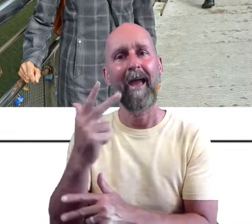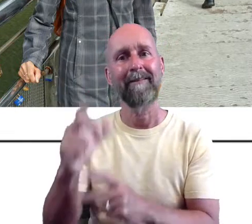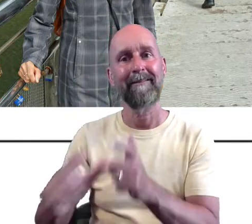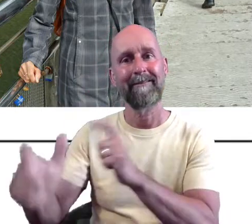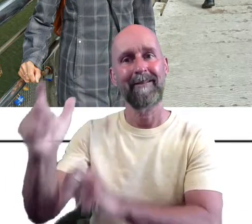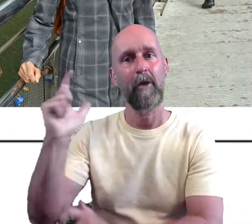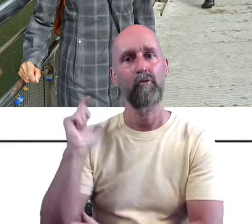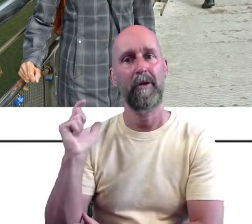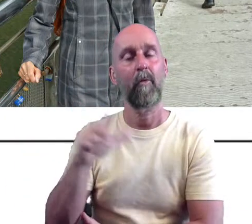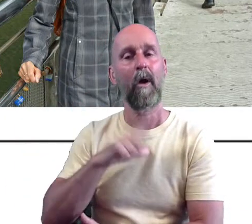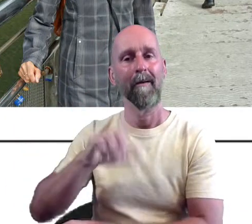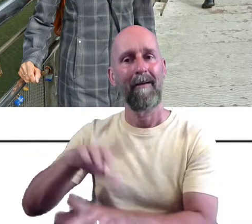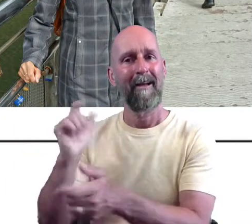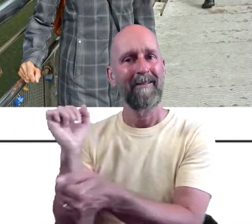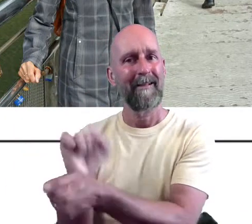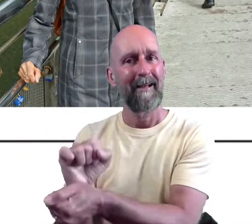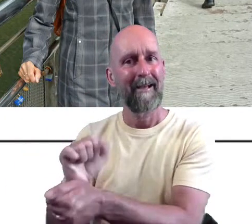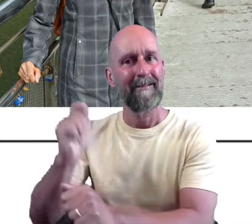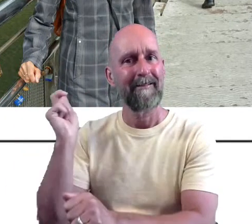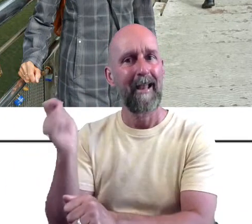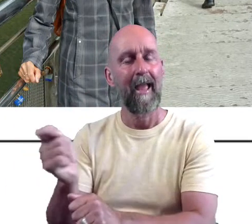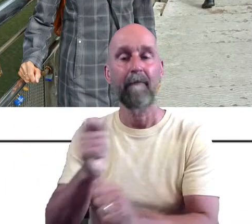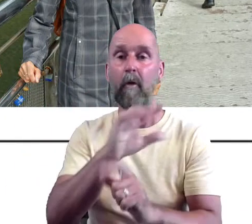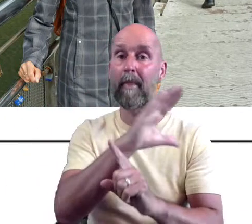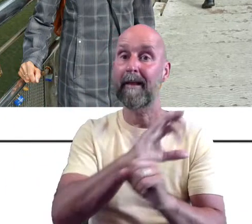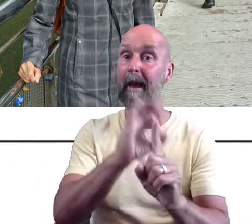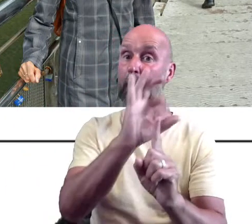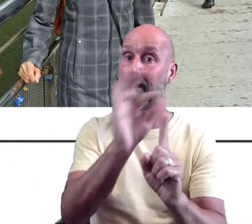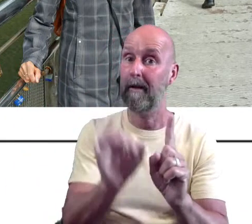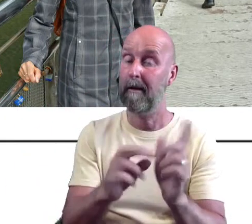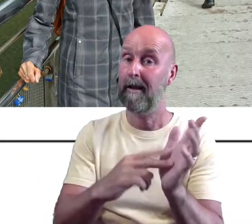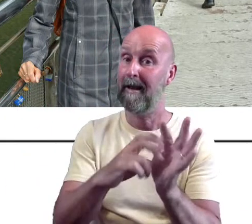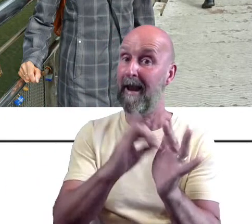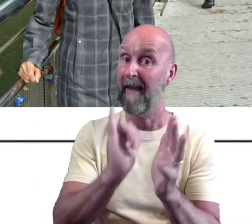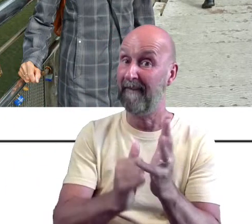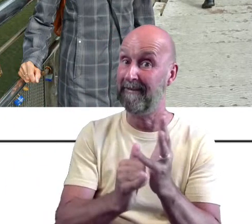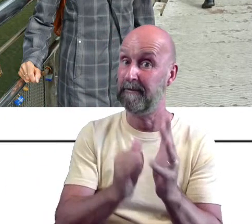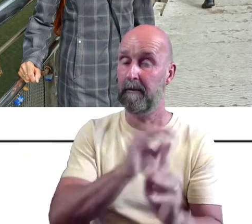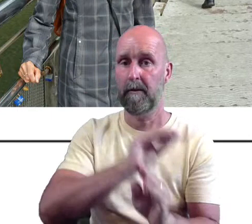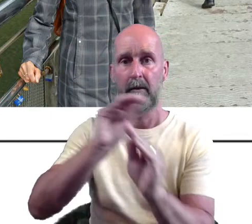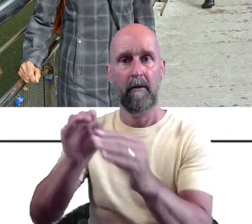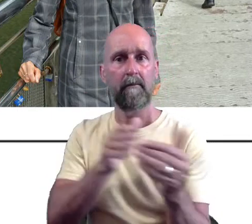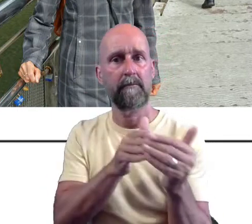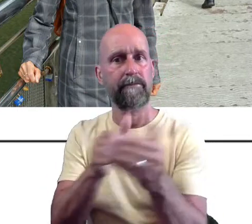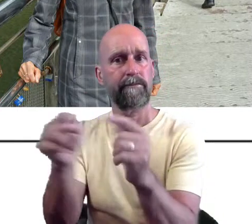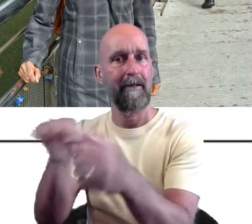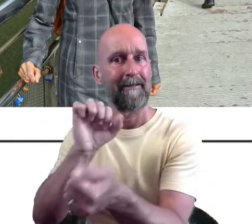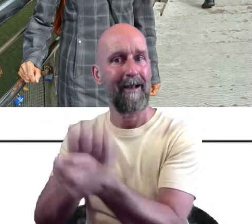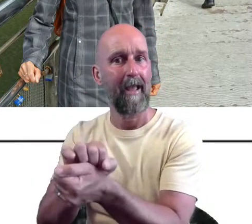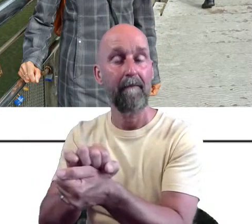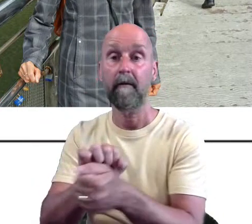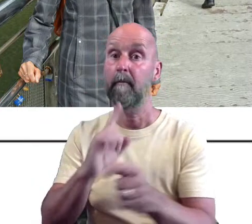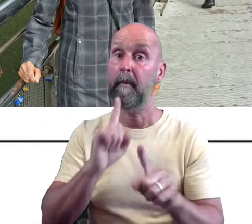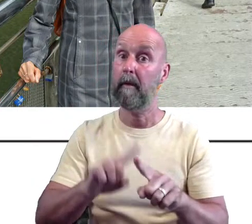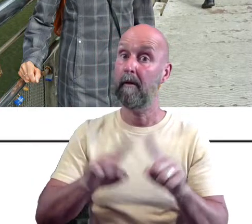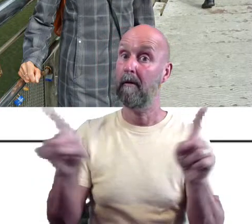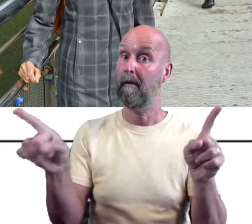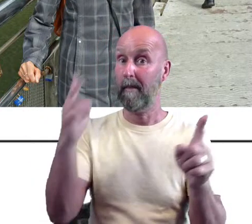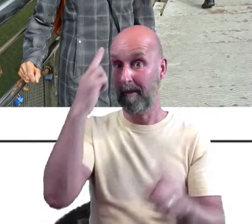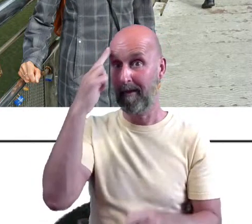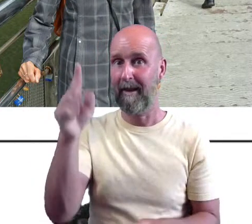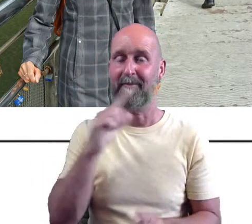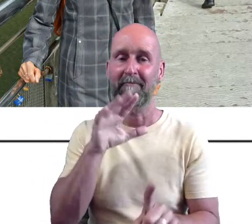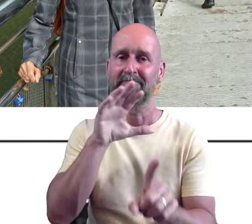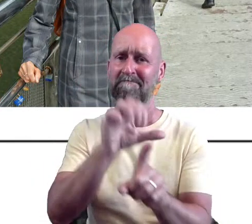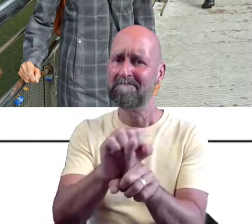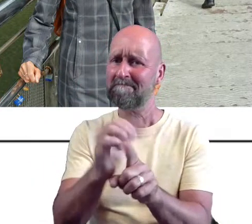as a slave. He was originally from the Caribbean island of Nevis. You might think about alternative names for the bridge. And one that I encountered